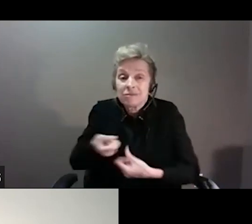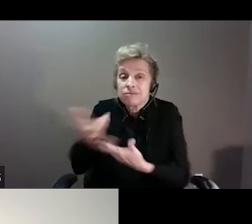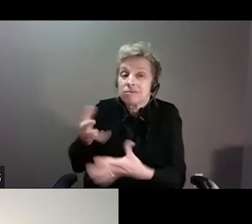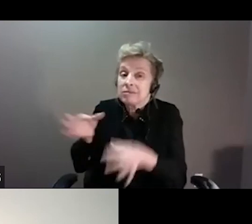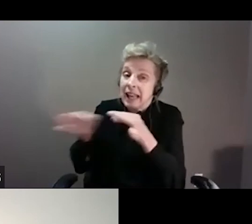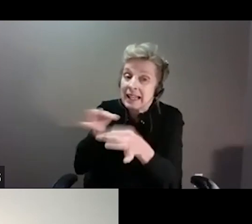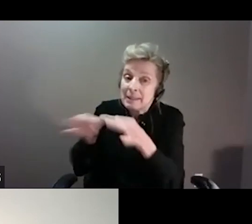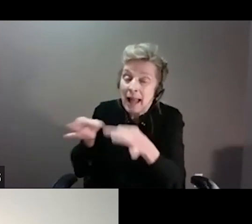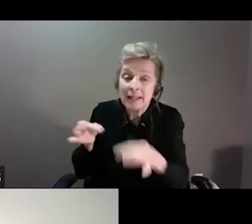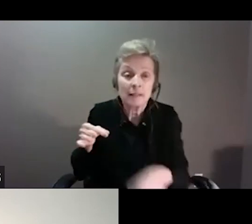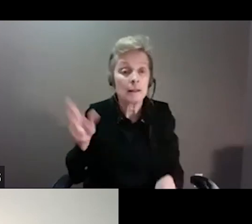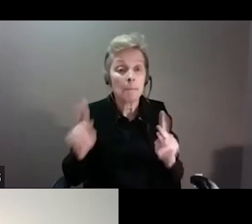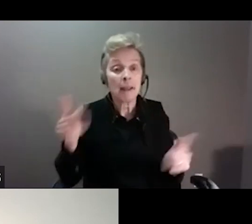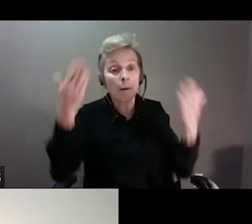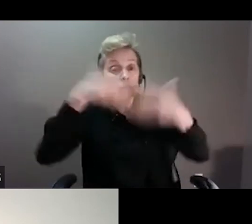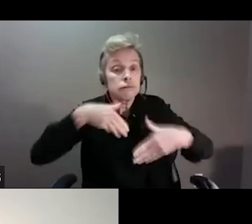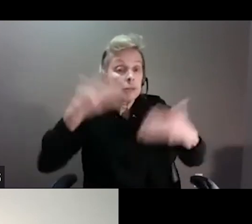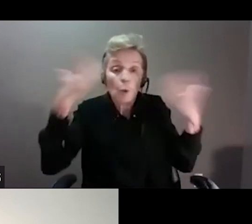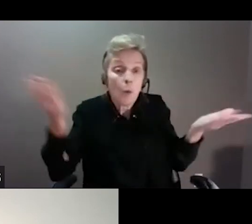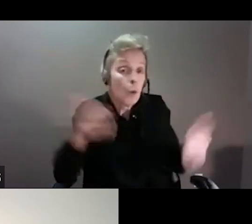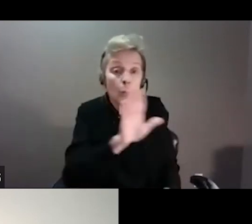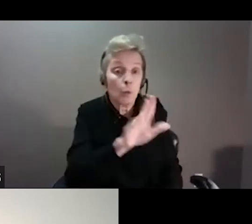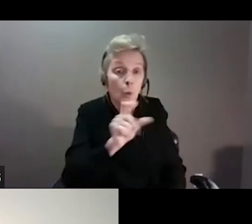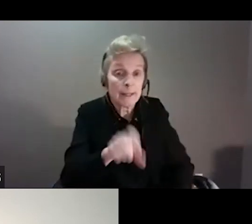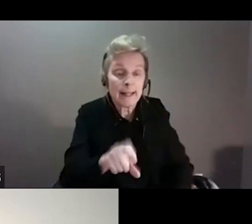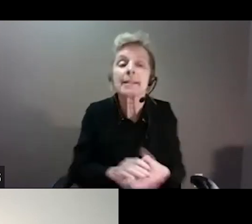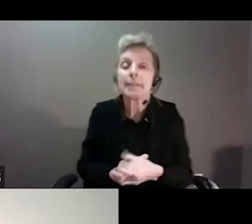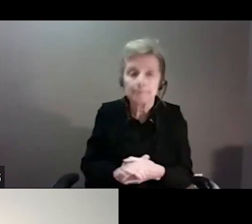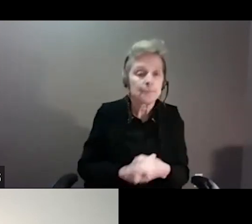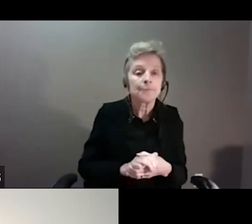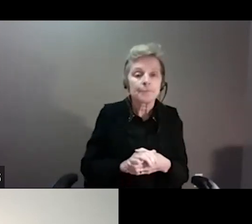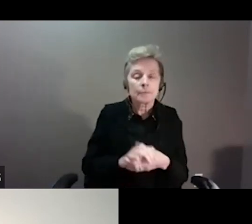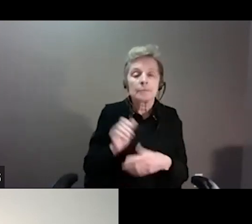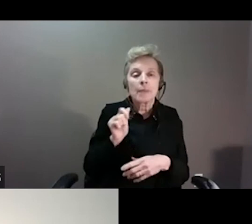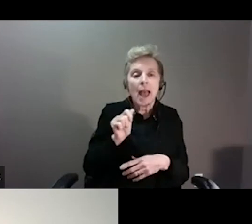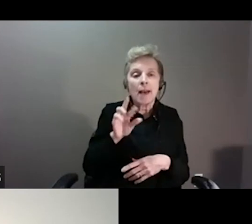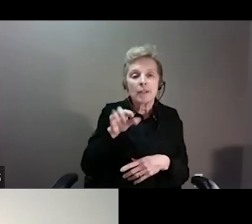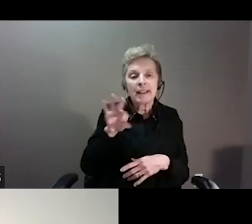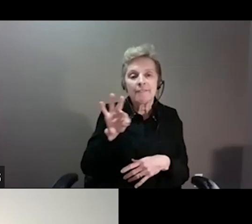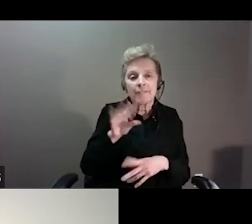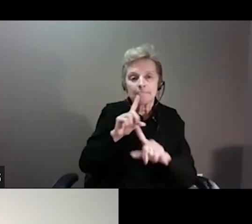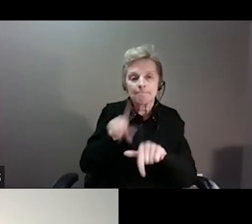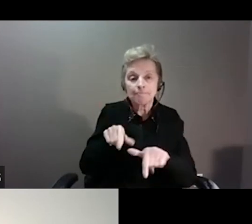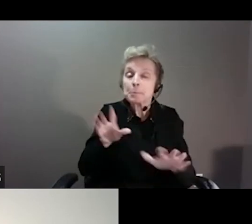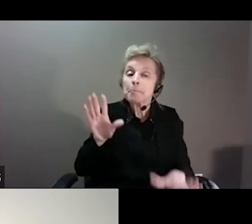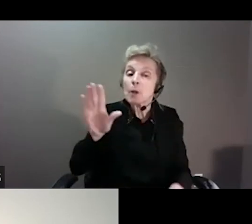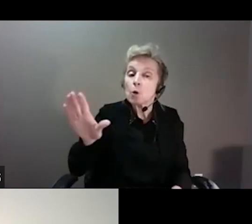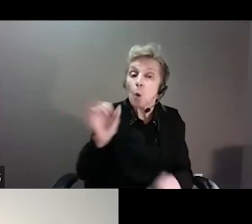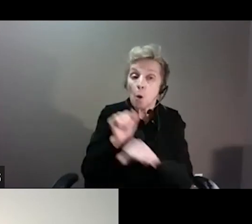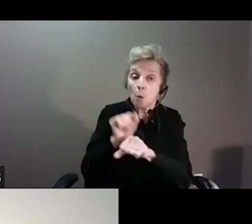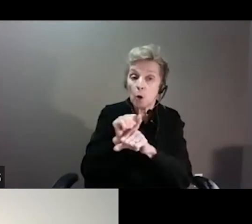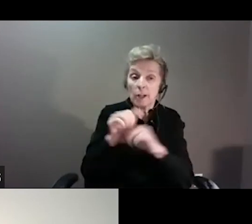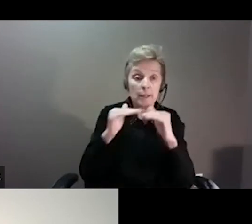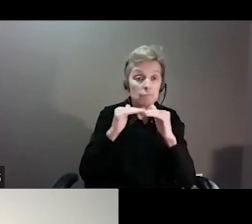that's how I would say it. And I think it's also important to preference, Ayesha, that like your work situation is one that's stable